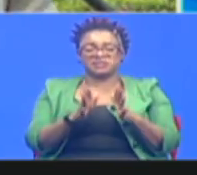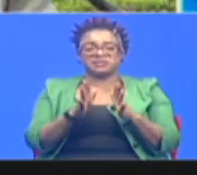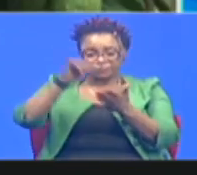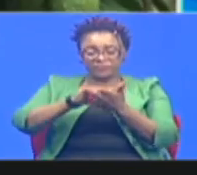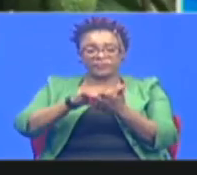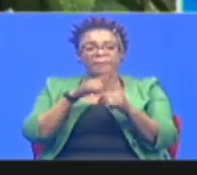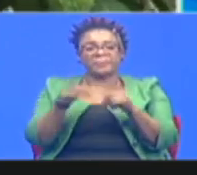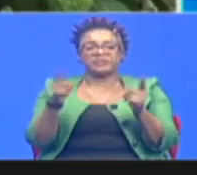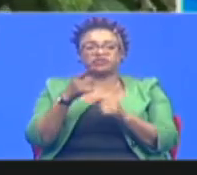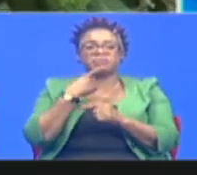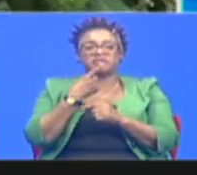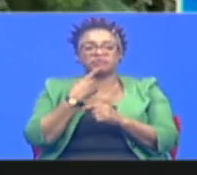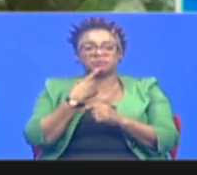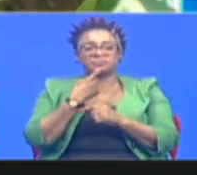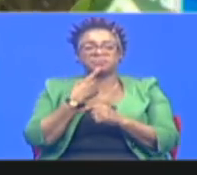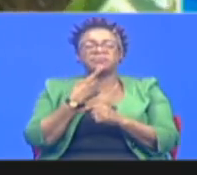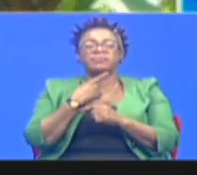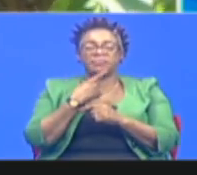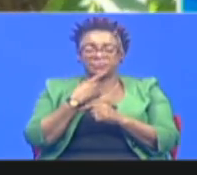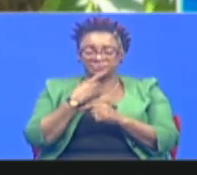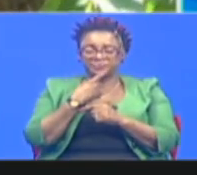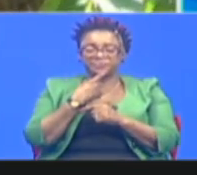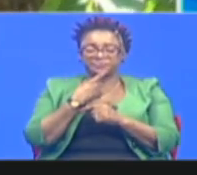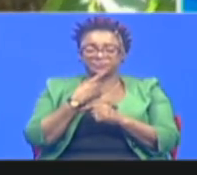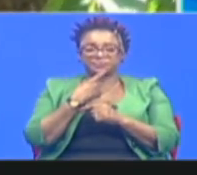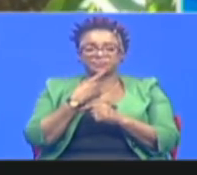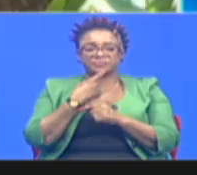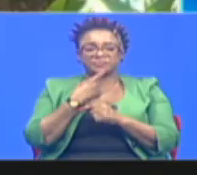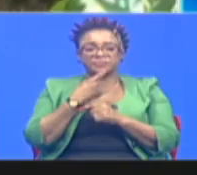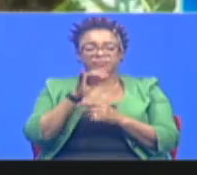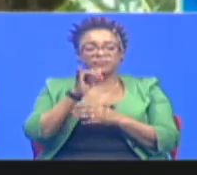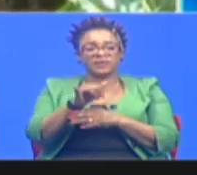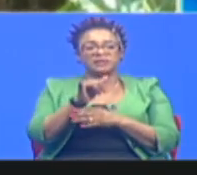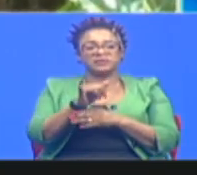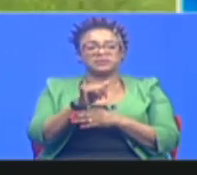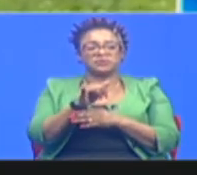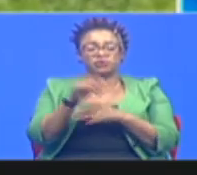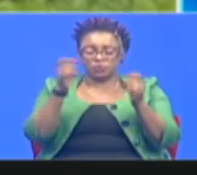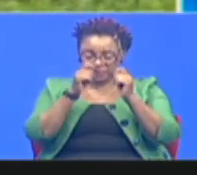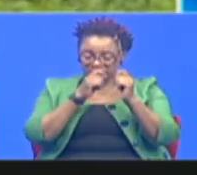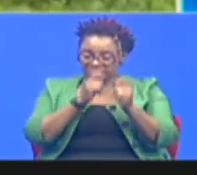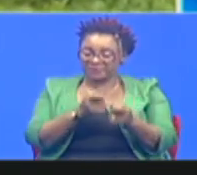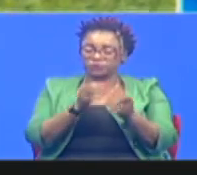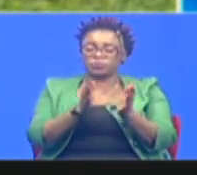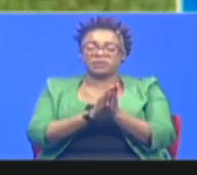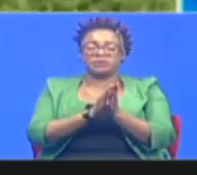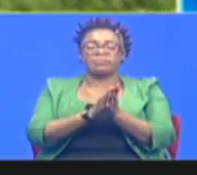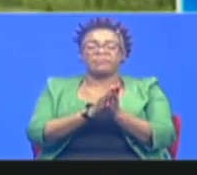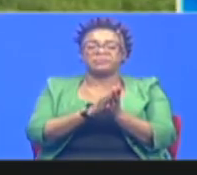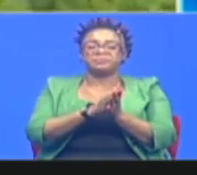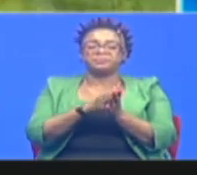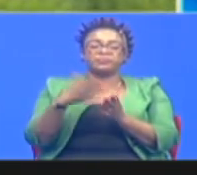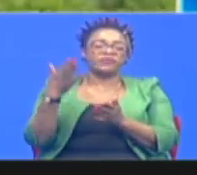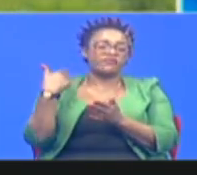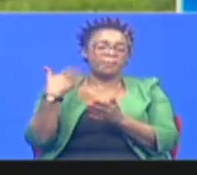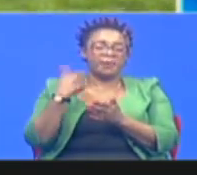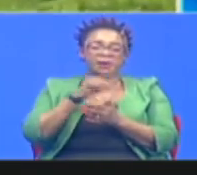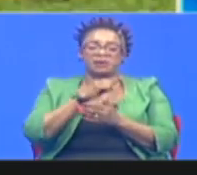you've mentioned, rightly so, paying respects to the late Dr. Joyce Laboso, the former governor,